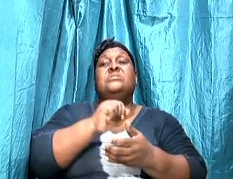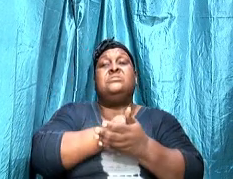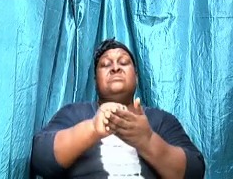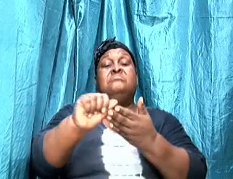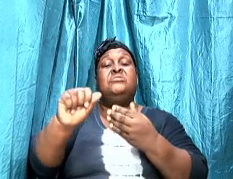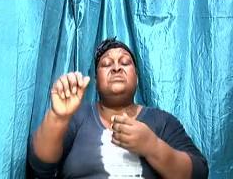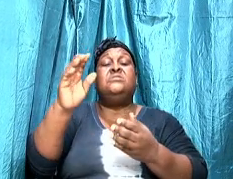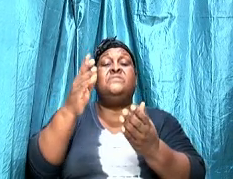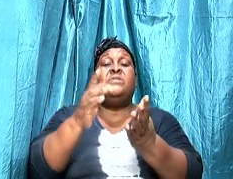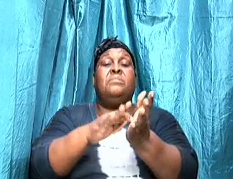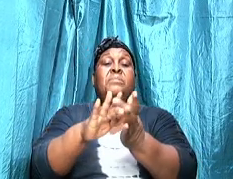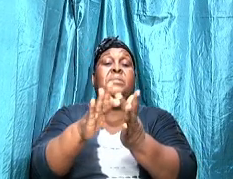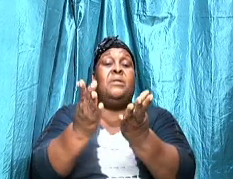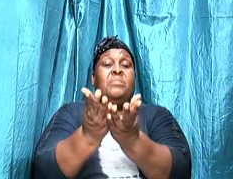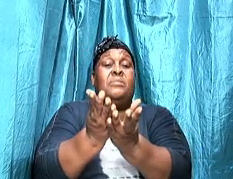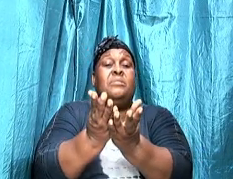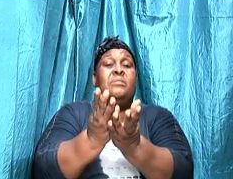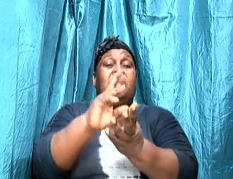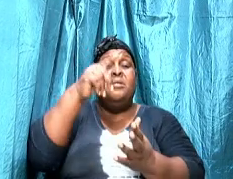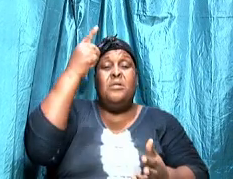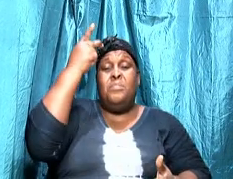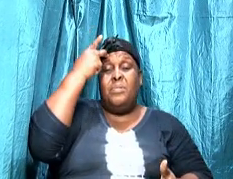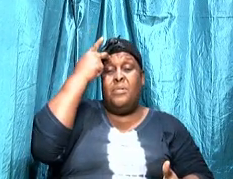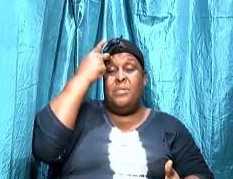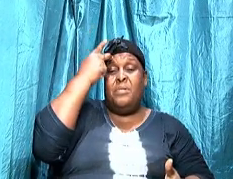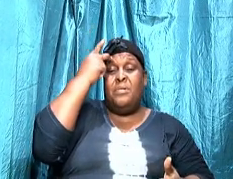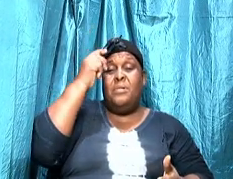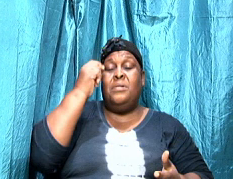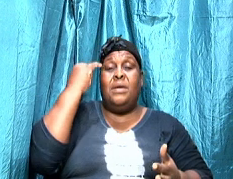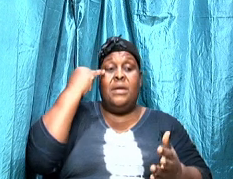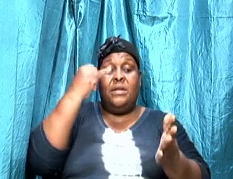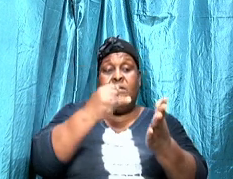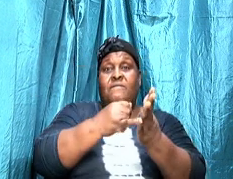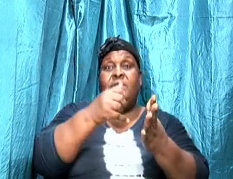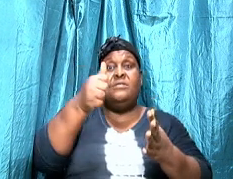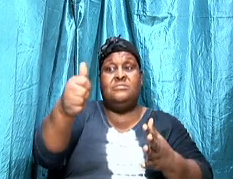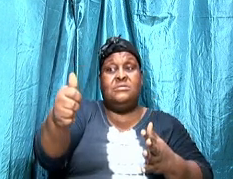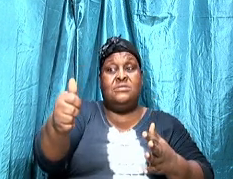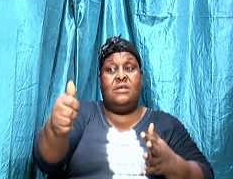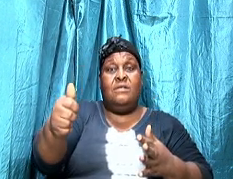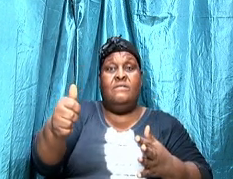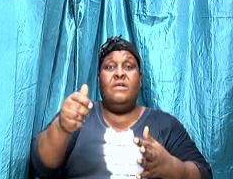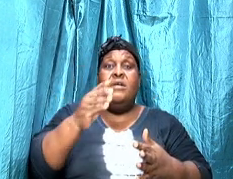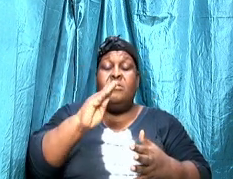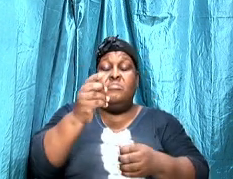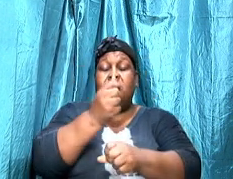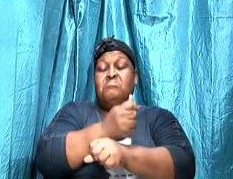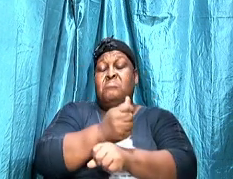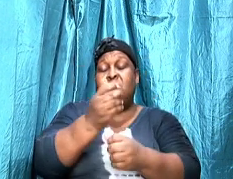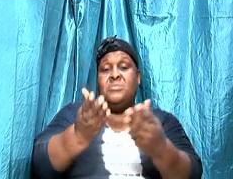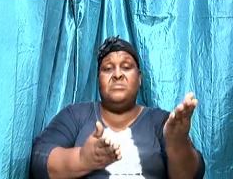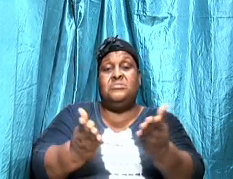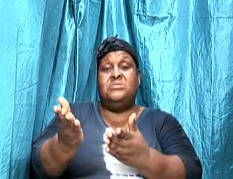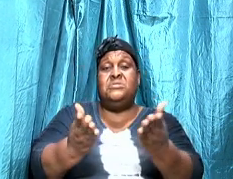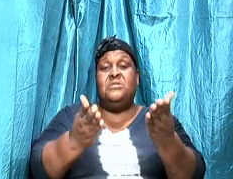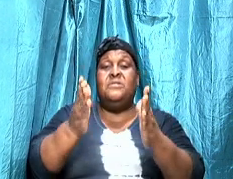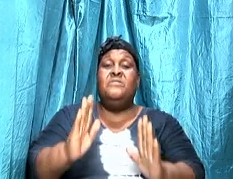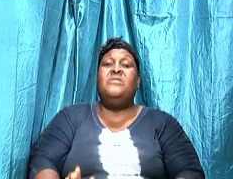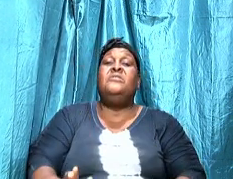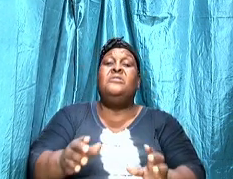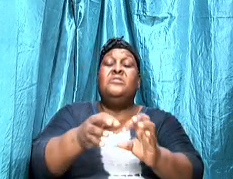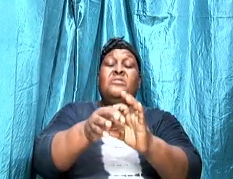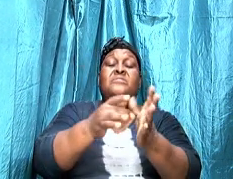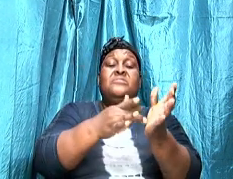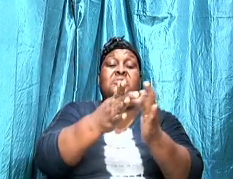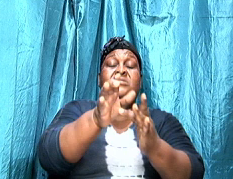book, Paul identified himself as being the bond servant of